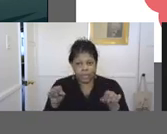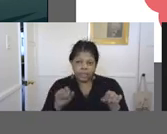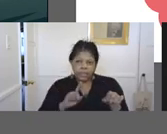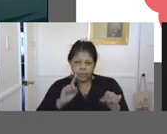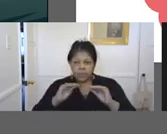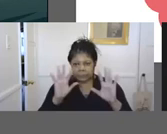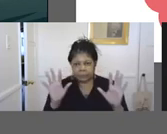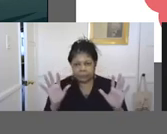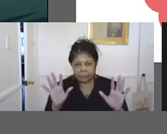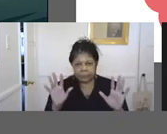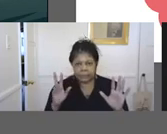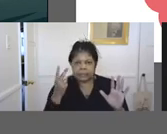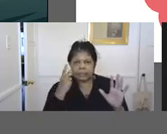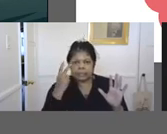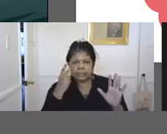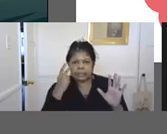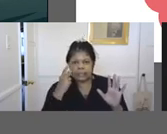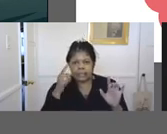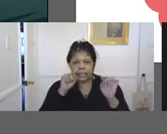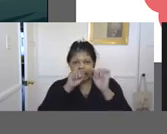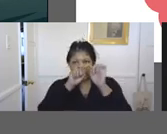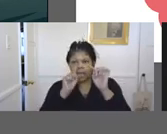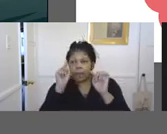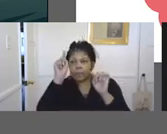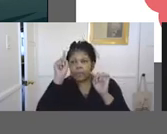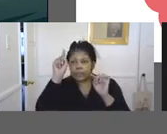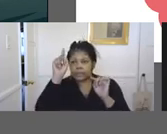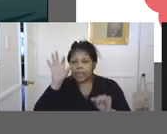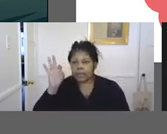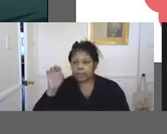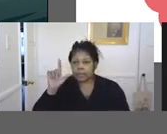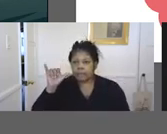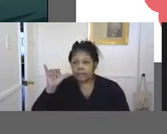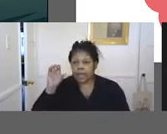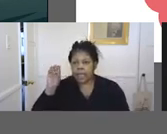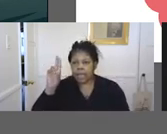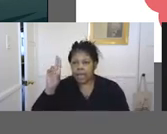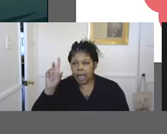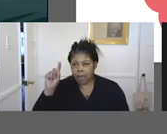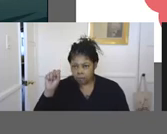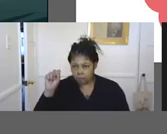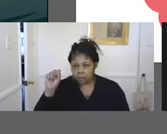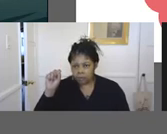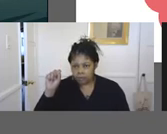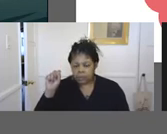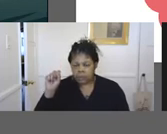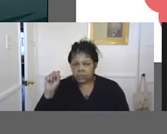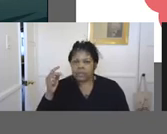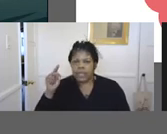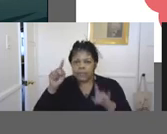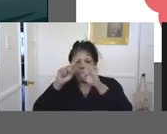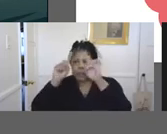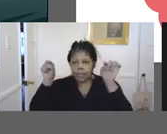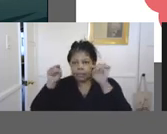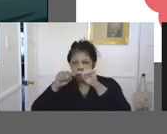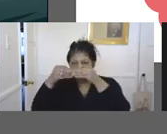up here in this little flyout window, you can see that right now we're viewing all of these extra brushes. In